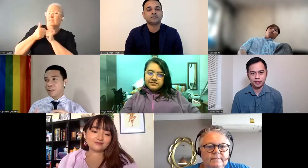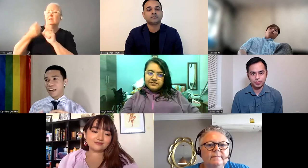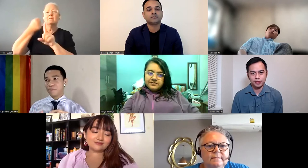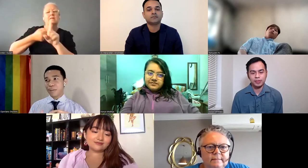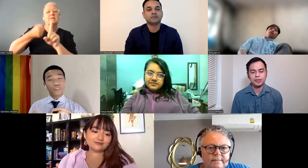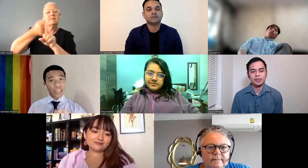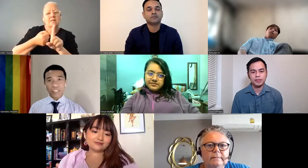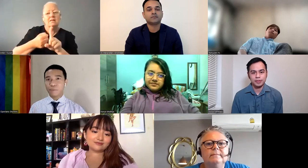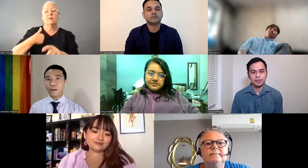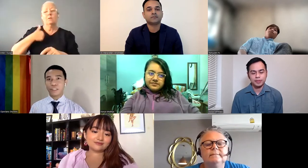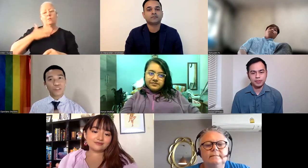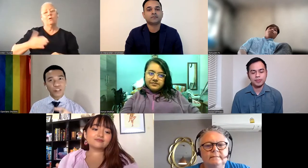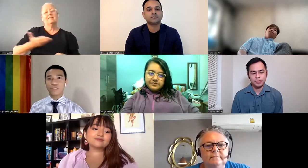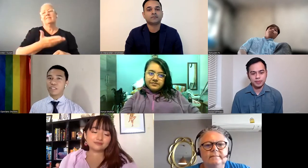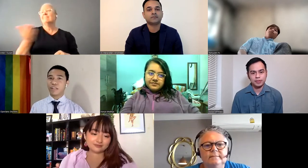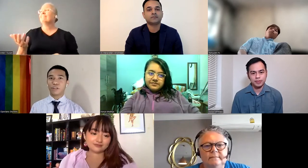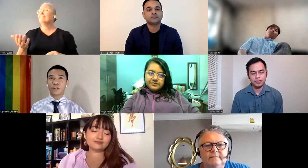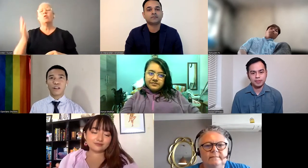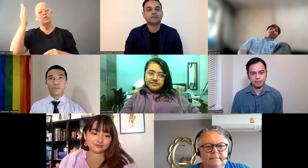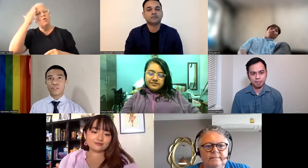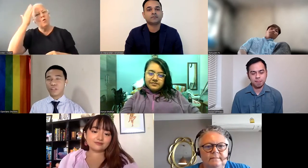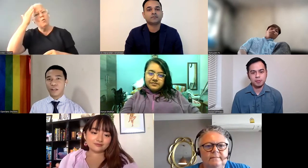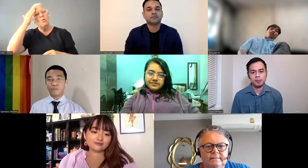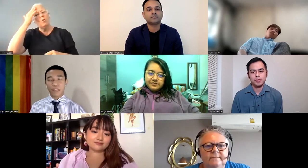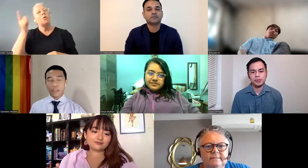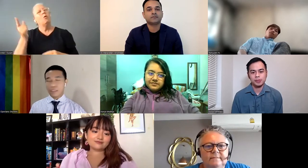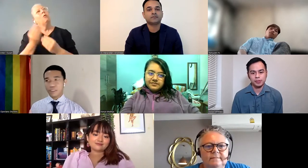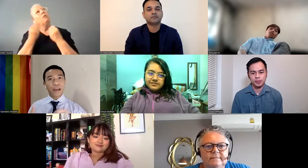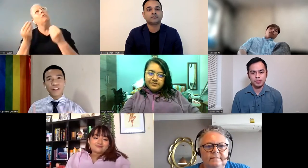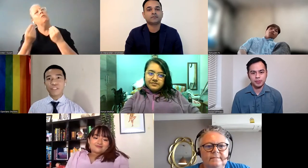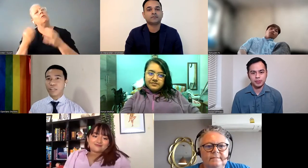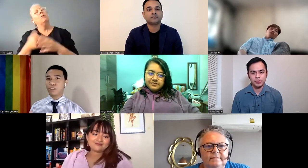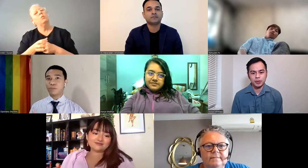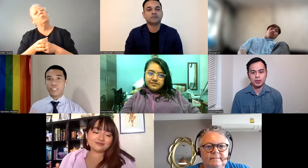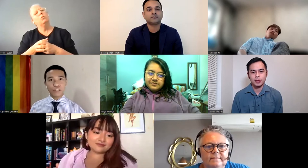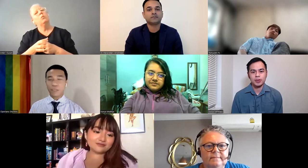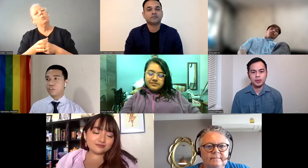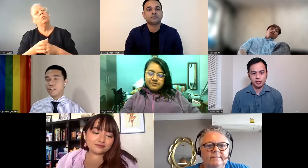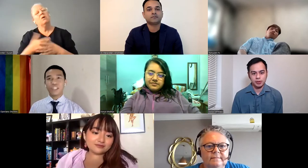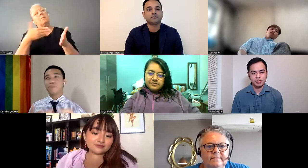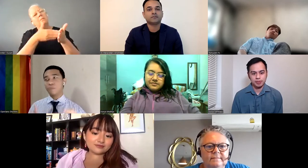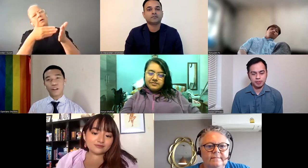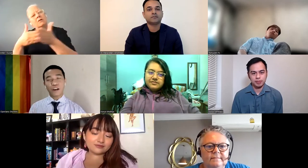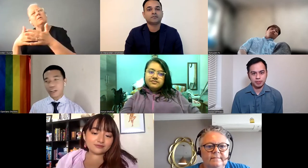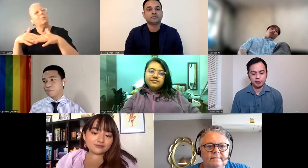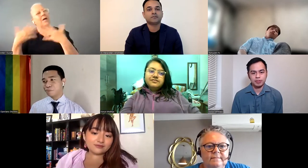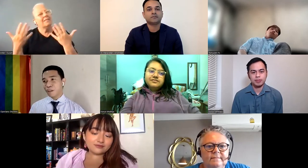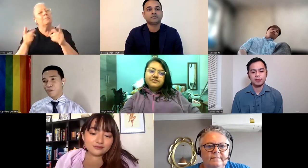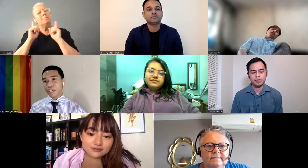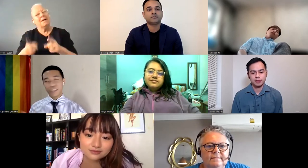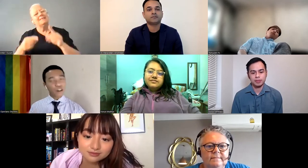them educated about the struggles of the sector, which the barriers of the sector that needs to be addressed. These people